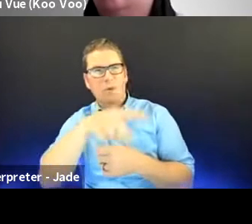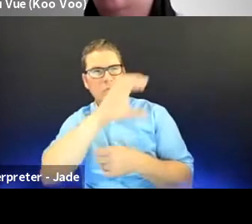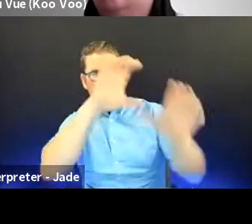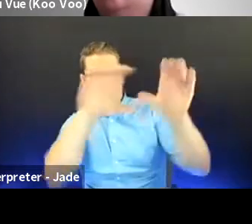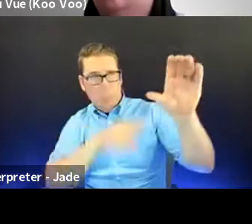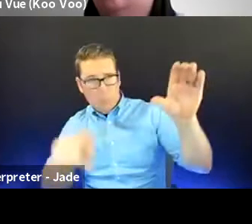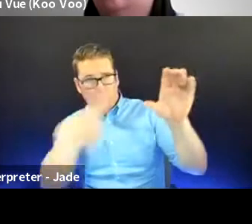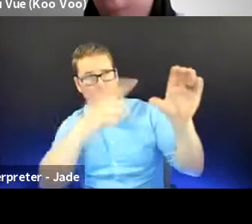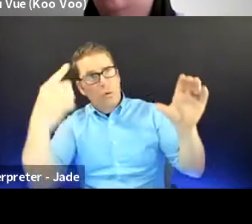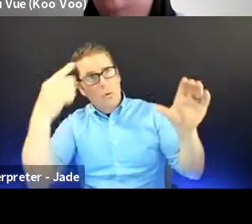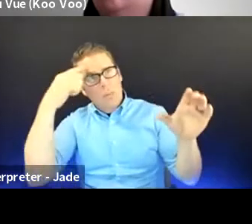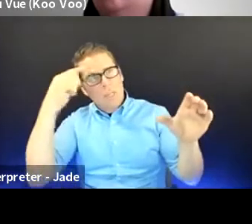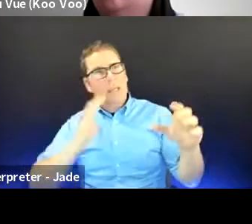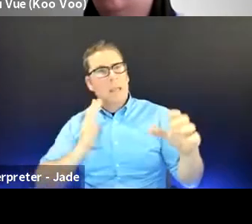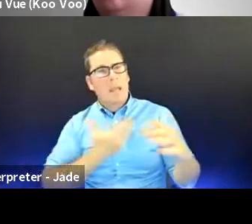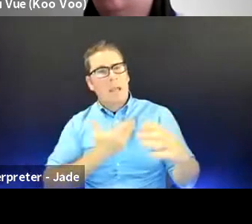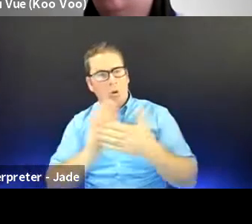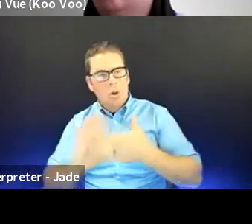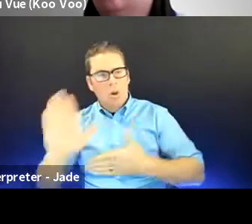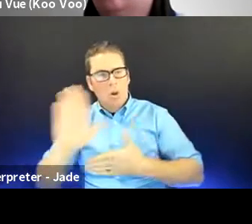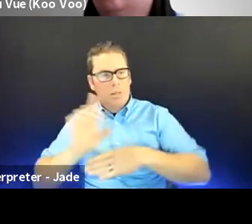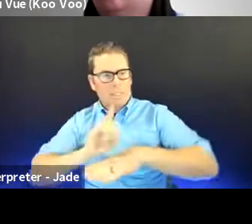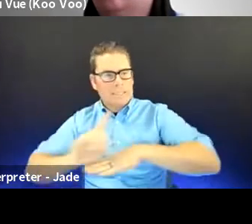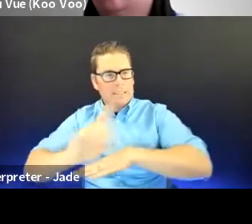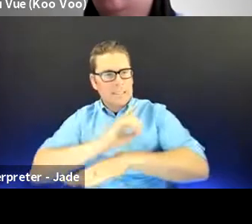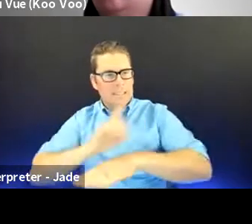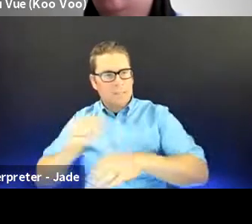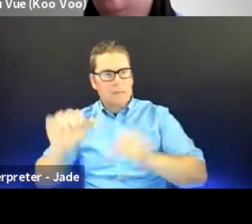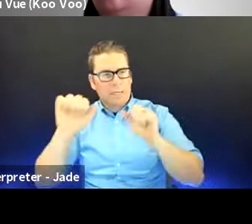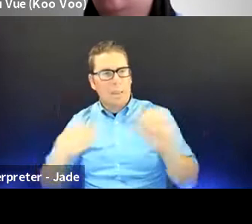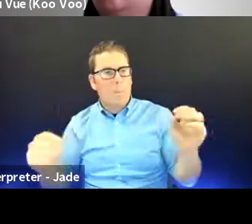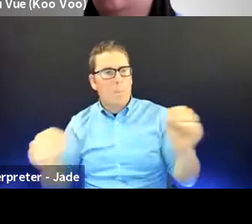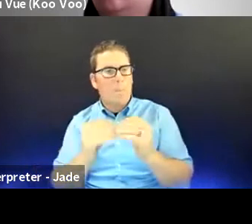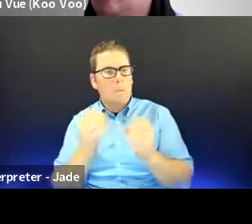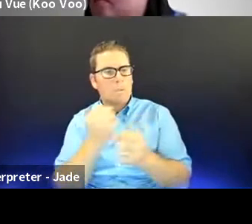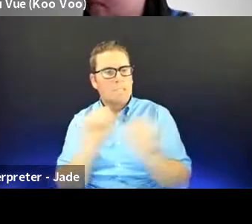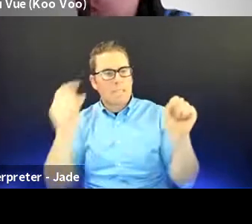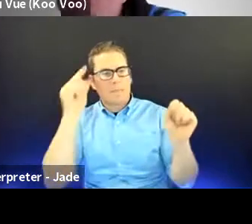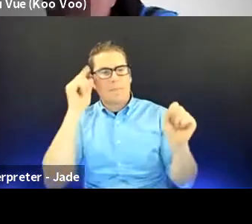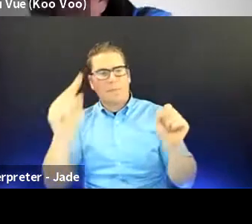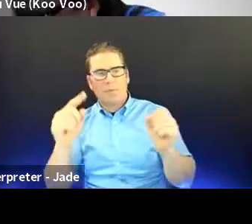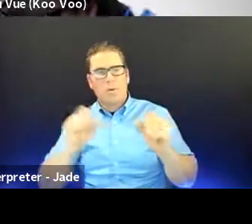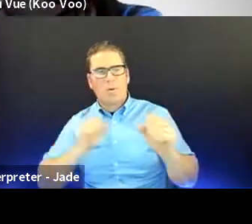to make our colleges and our district a safer and more welcoming place for staff and students.